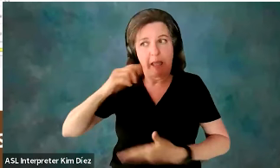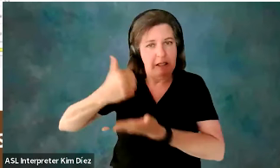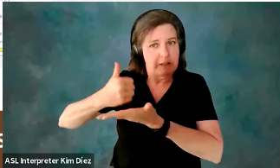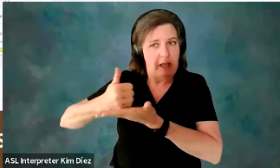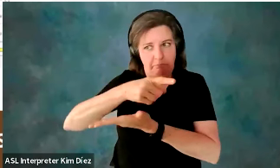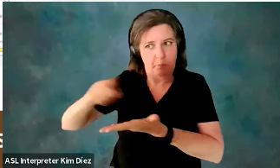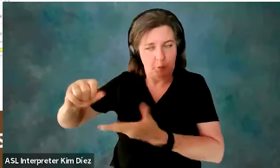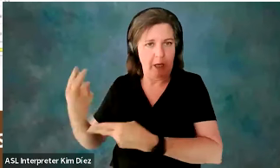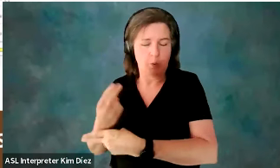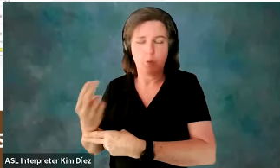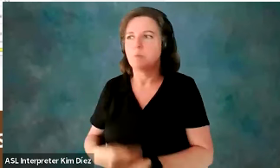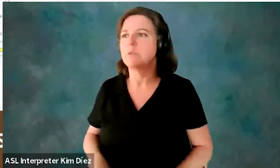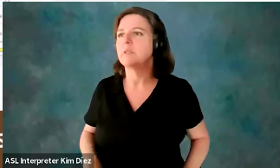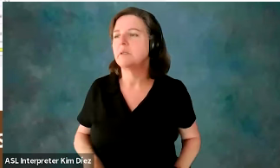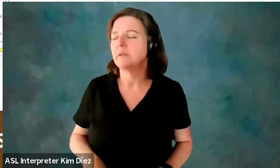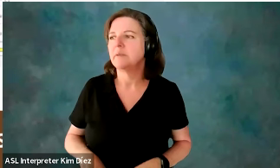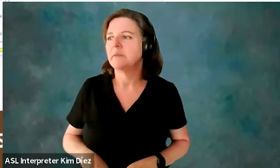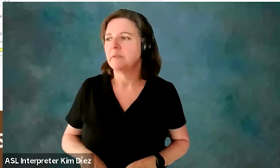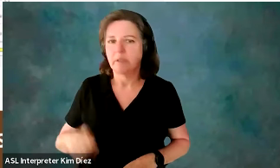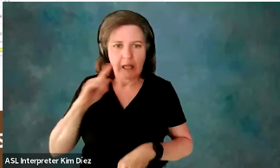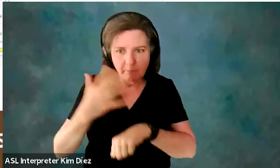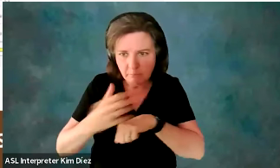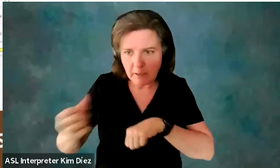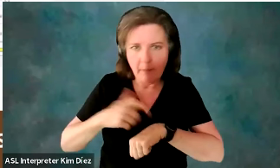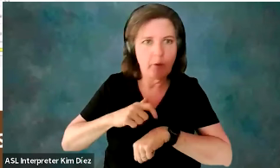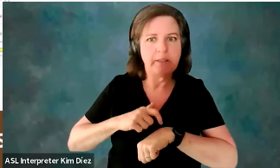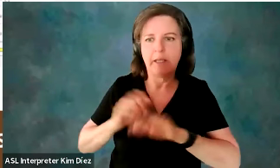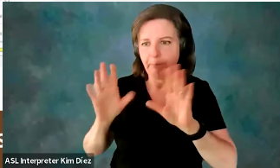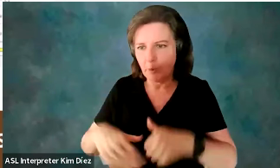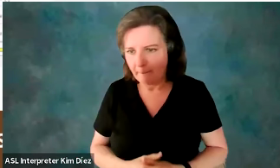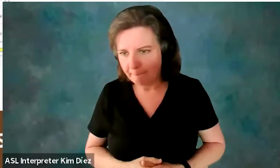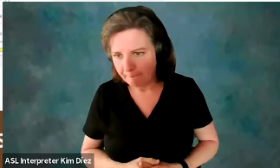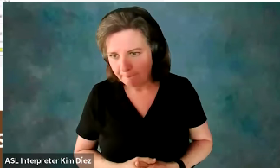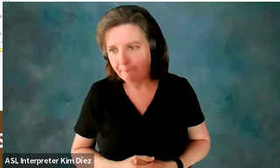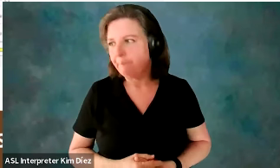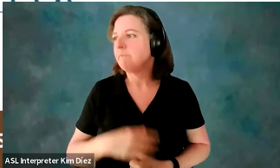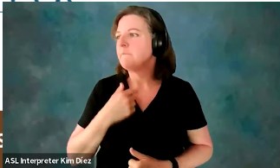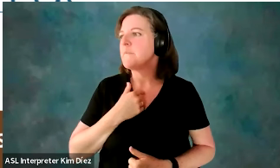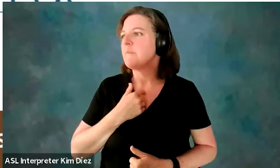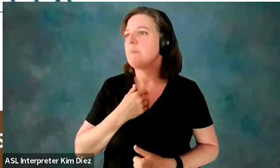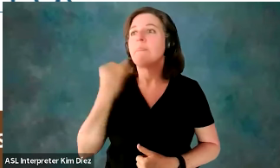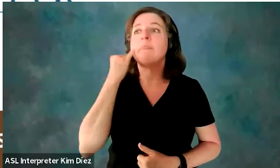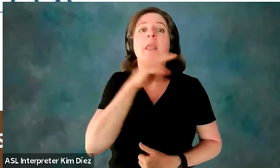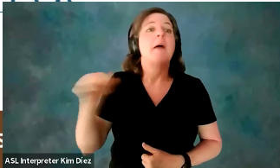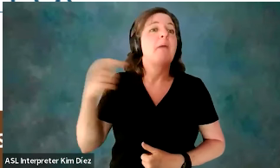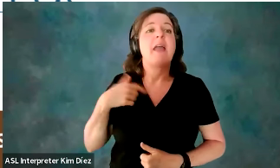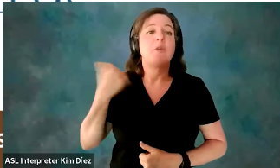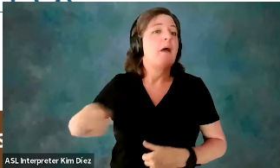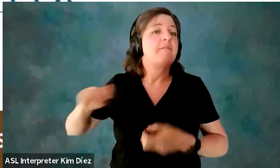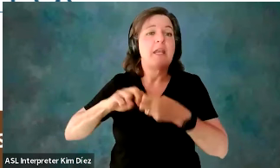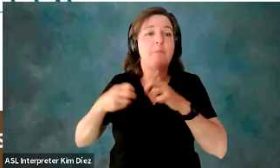that would be all. I think I spent all of my time. If you have any problems, you